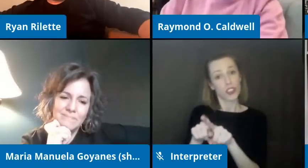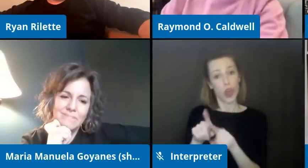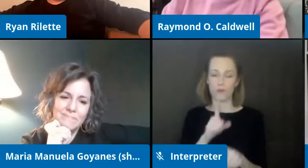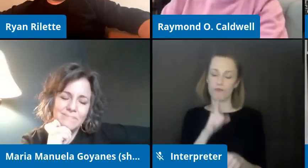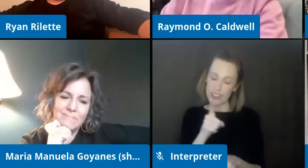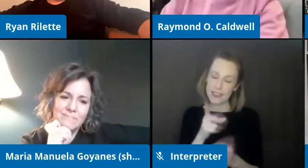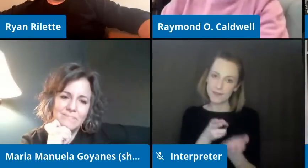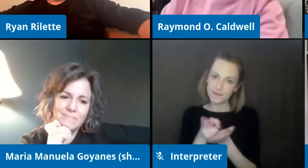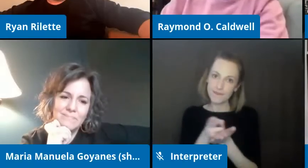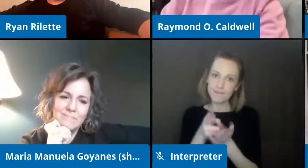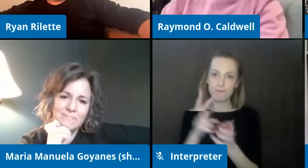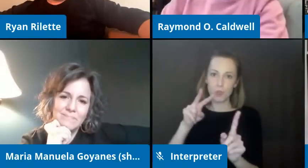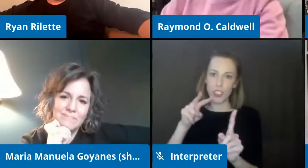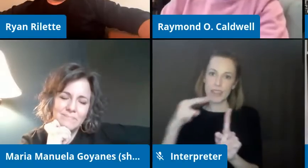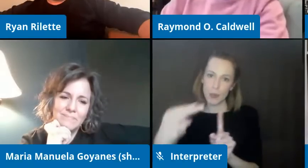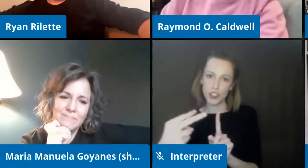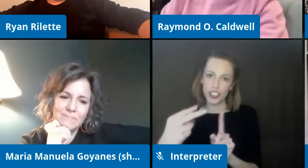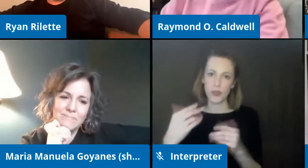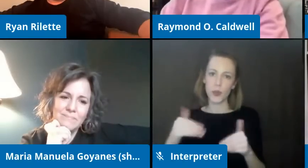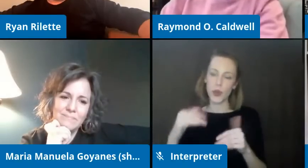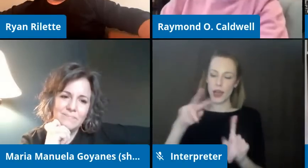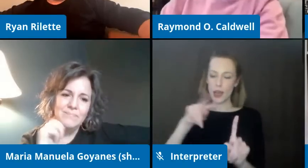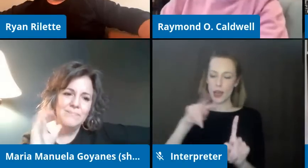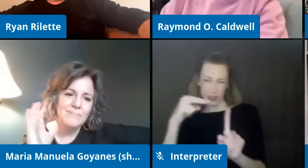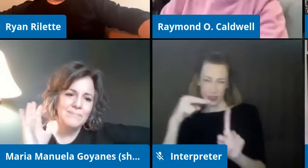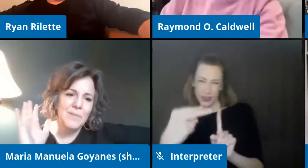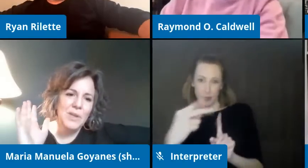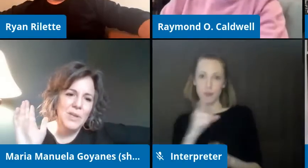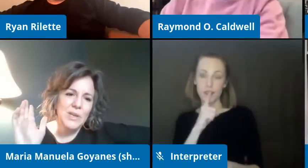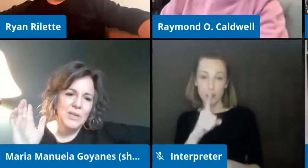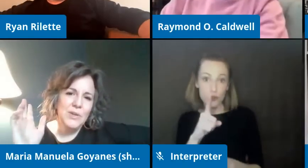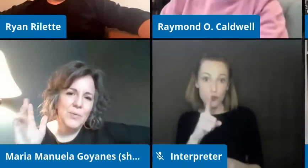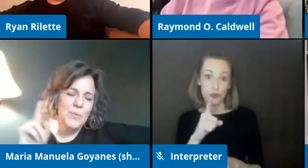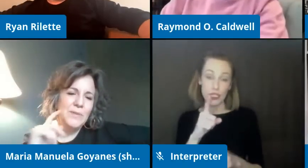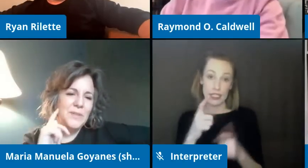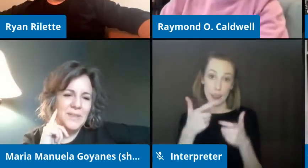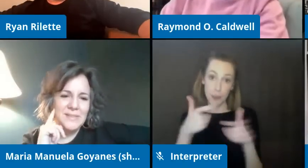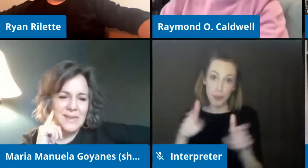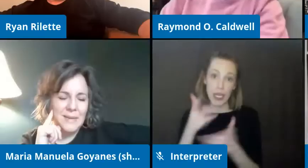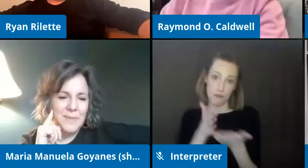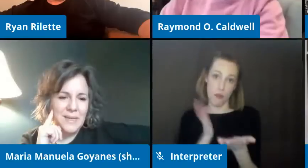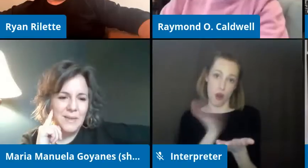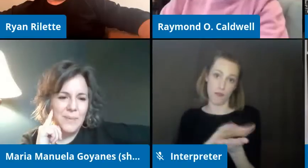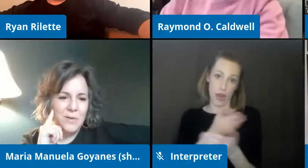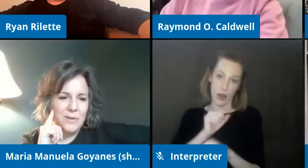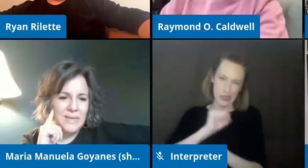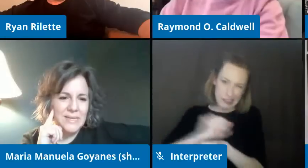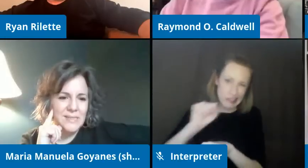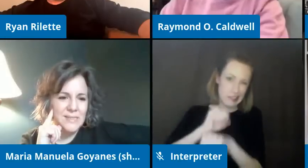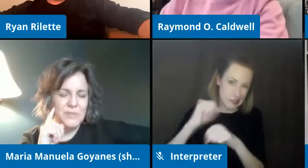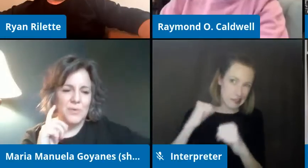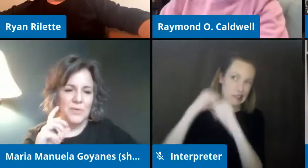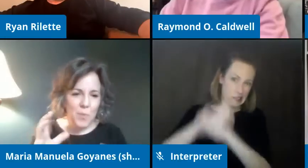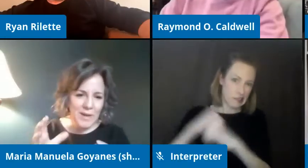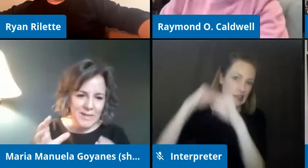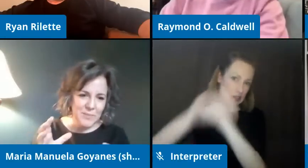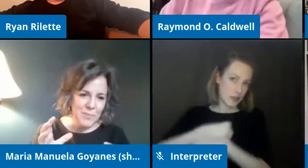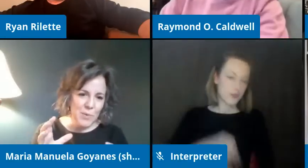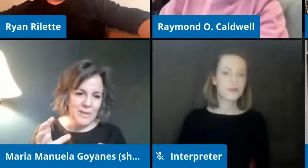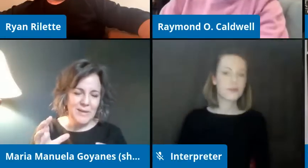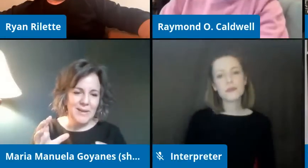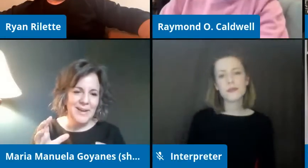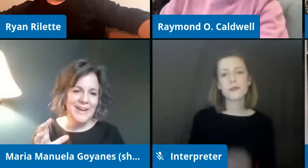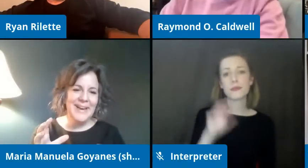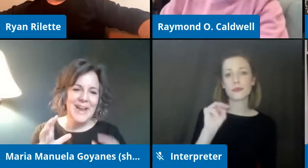perception is a big part of this battle for anybody in any live event. You know, one of the things that I keep thinking about is sort of when